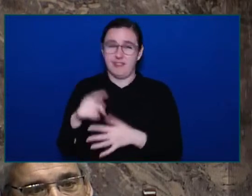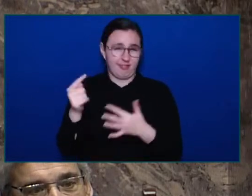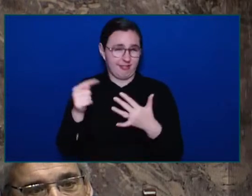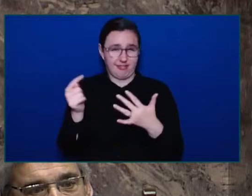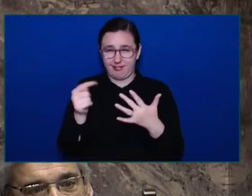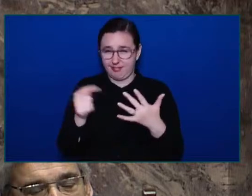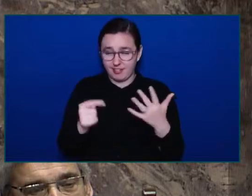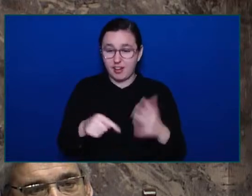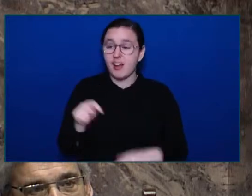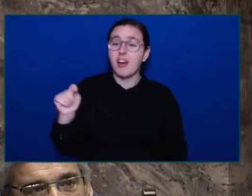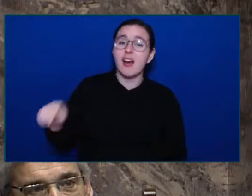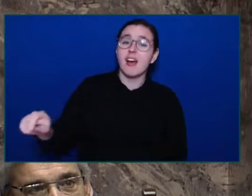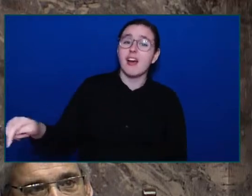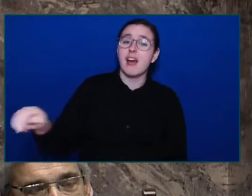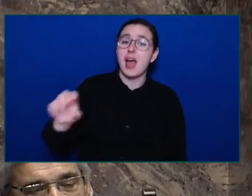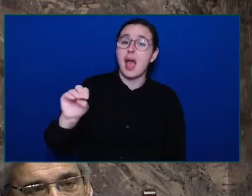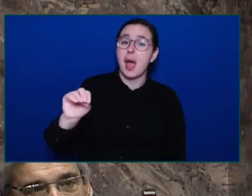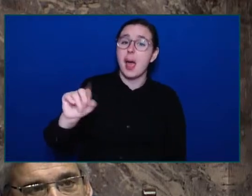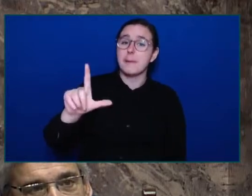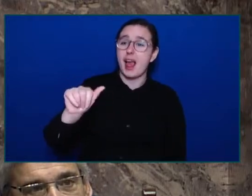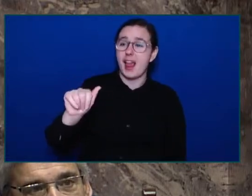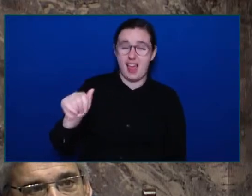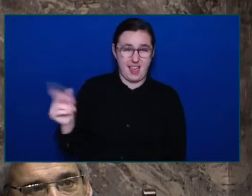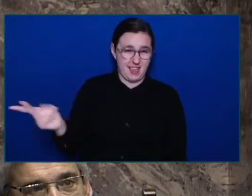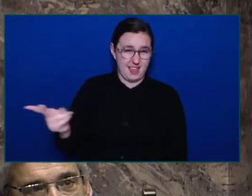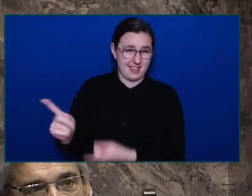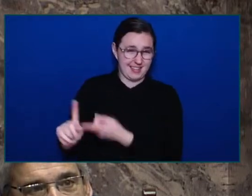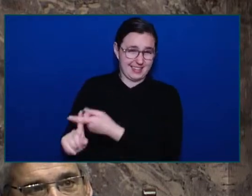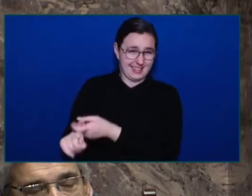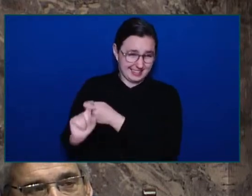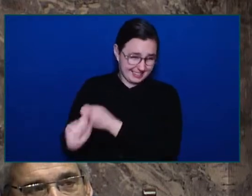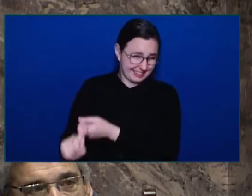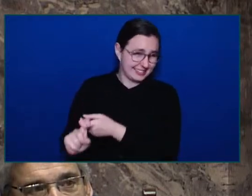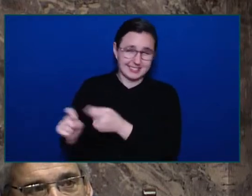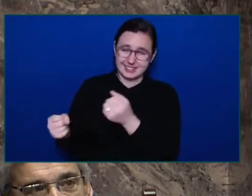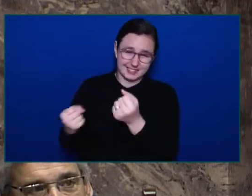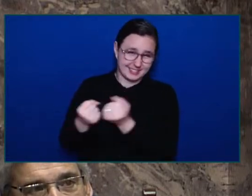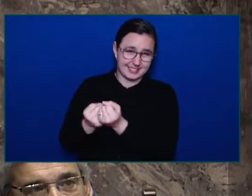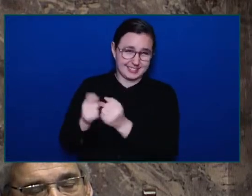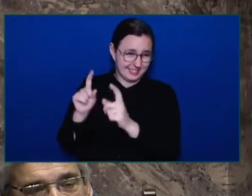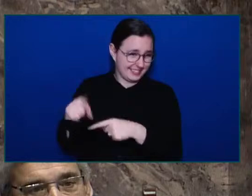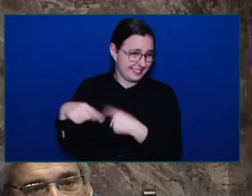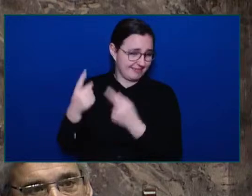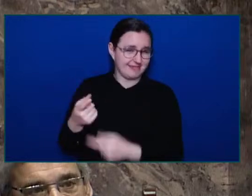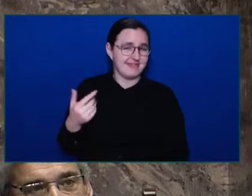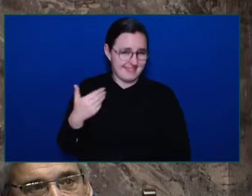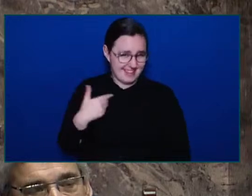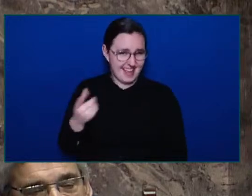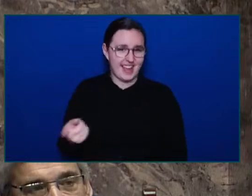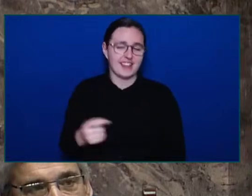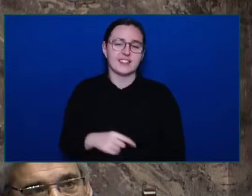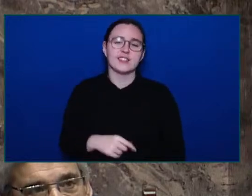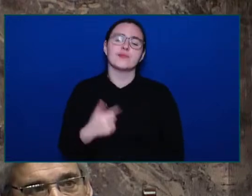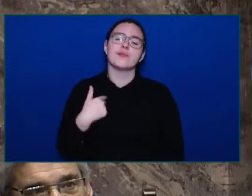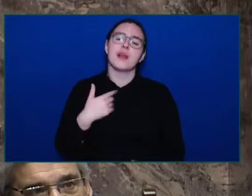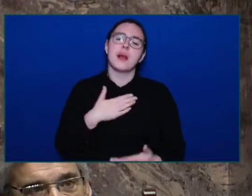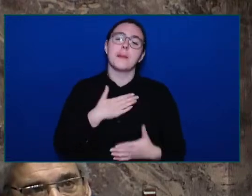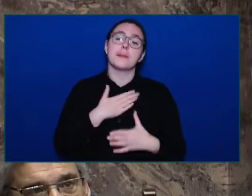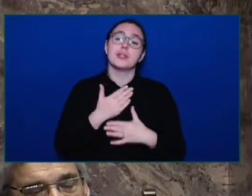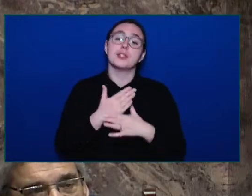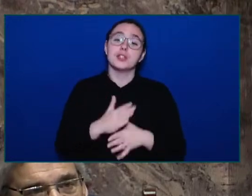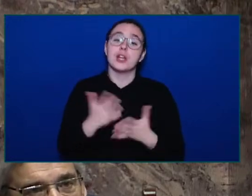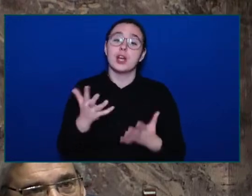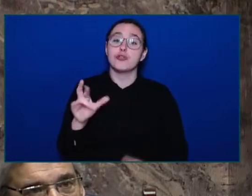incredible life story of Rudy Johnson with this House today and ask, Mr. Speaker, that you and this whole House join me in sending this British